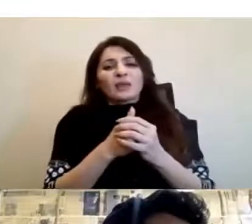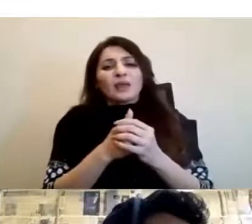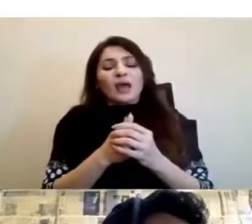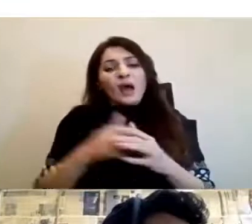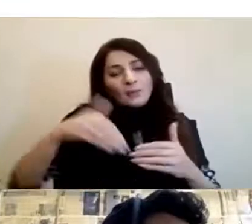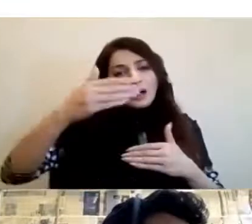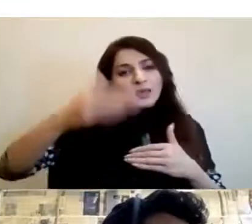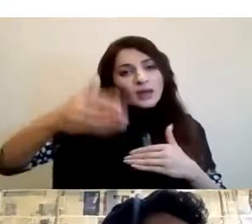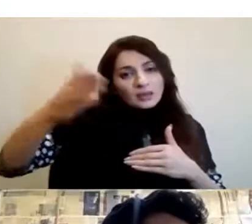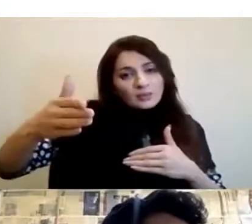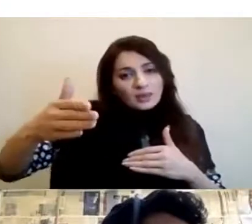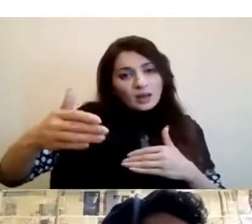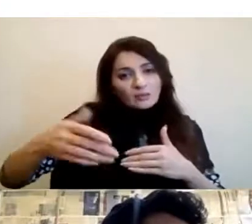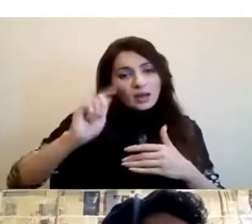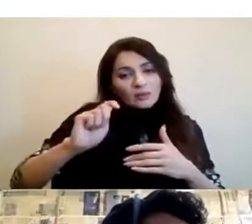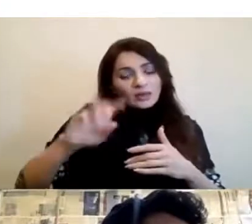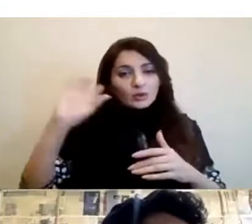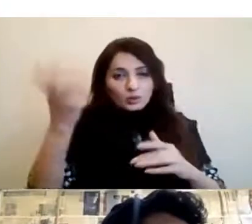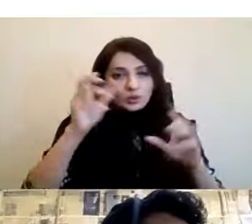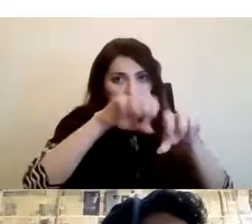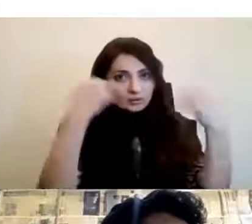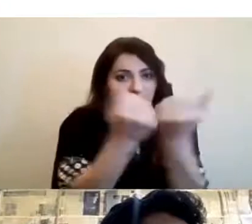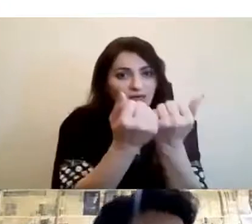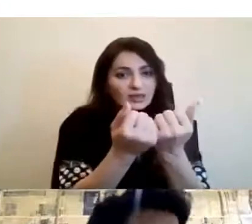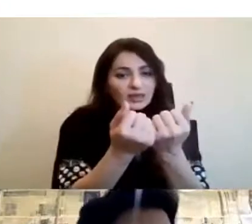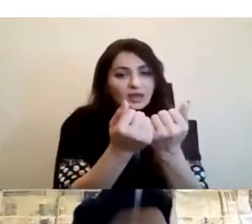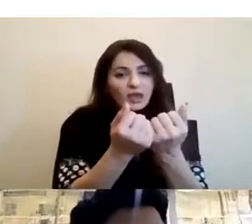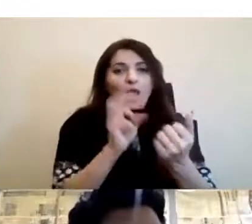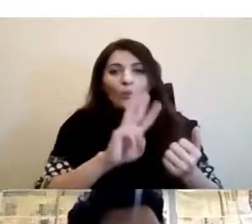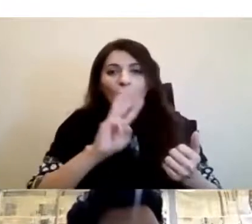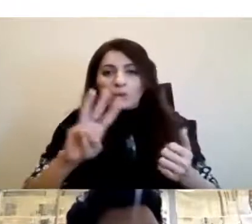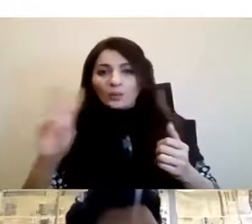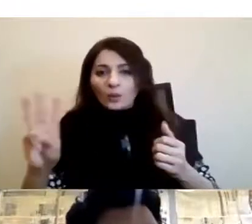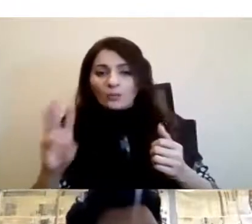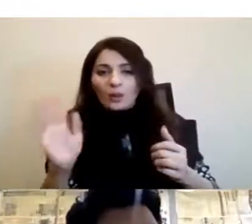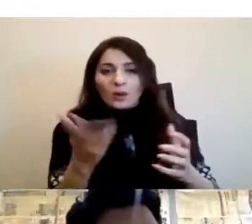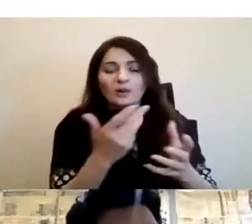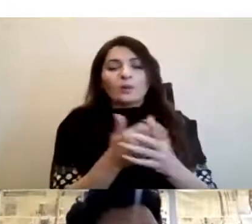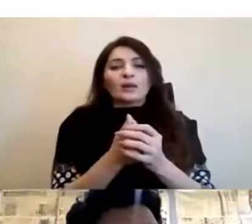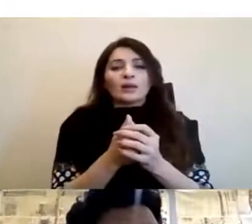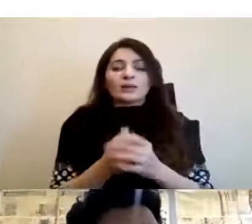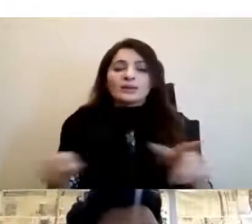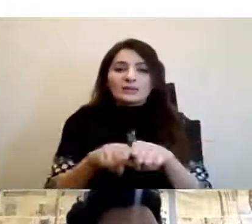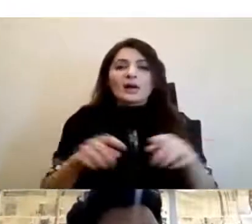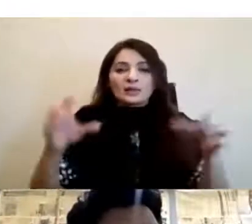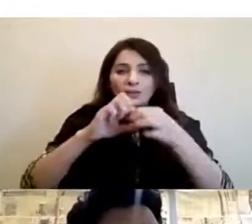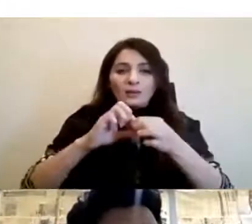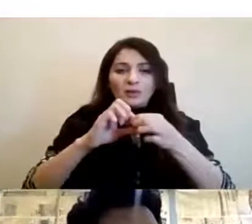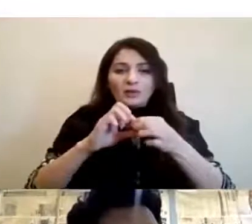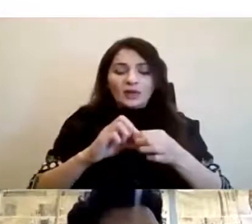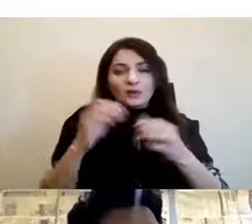work through global organizations like the World Wide Web Consortium to advance interoperability standards for assistive